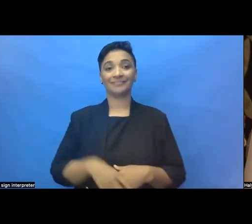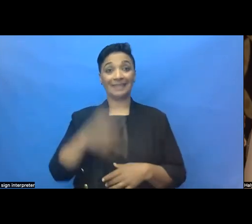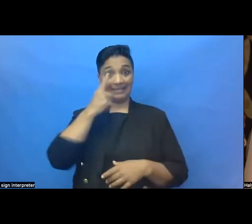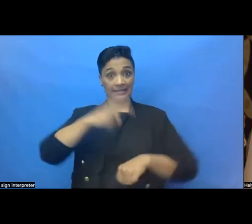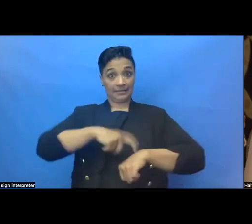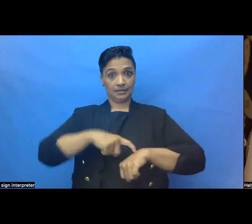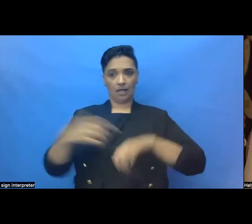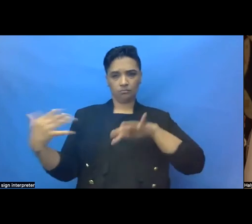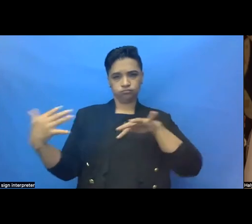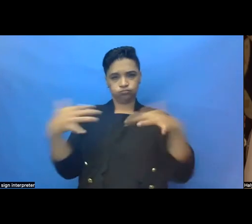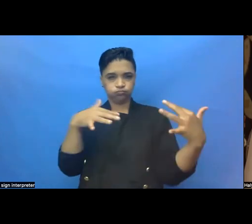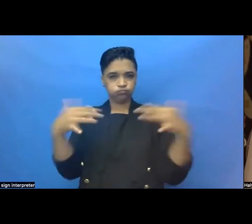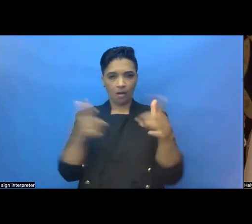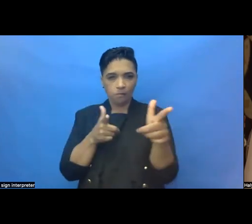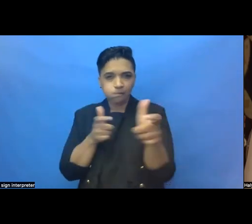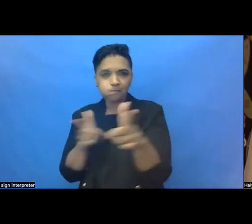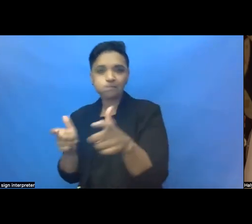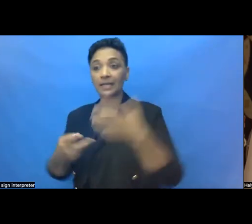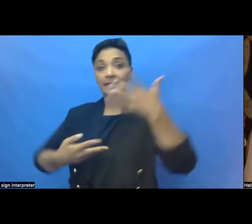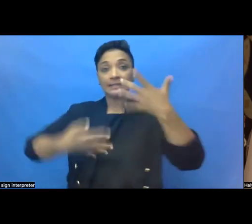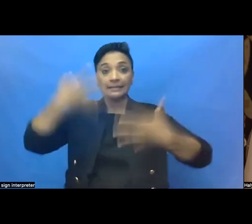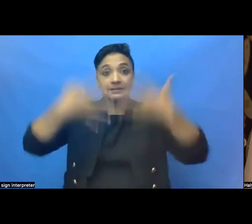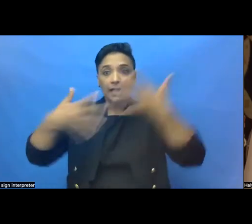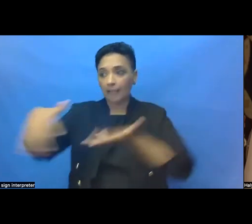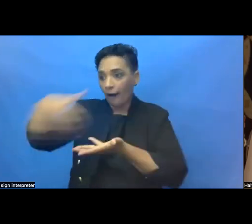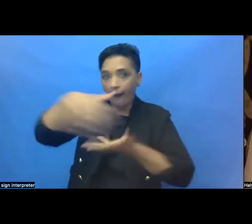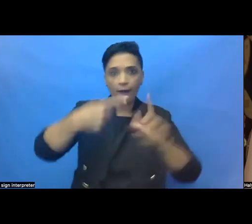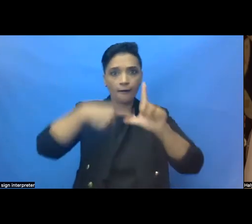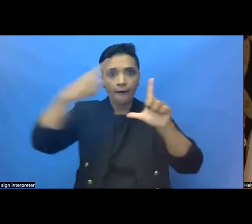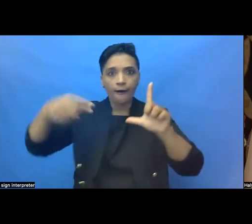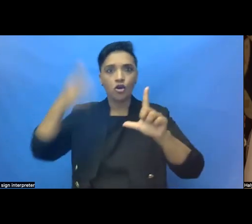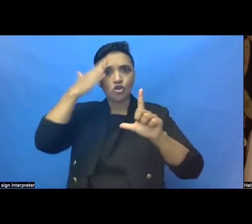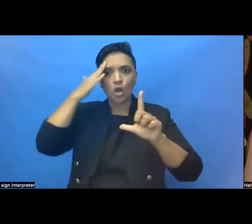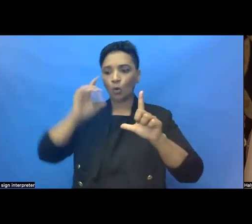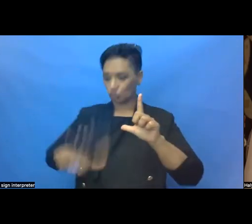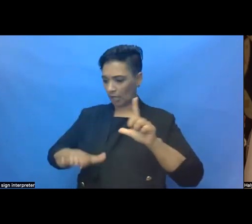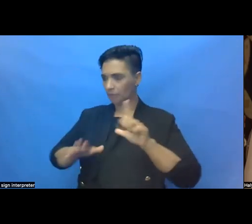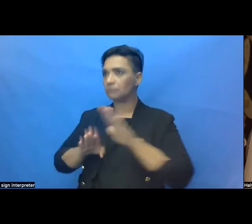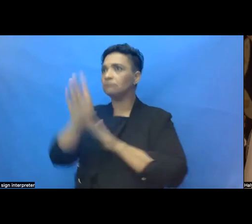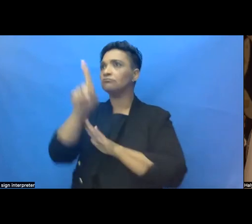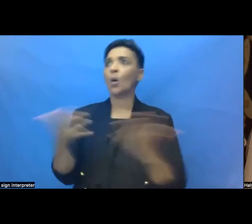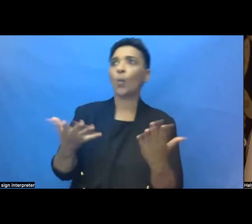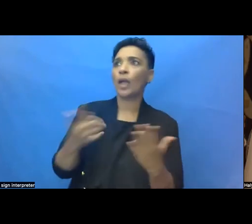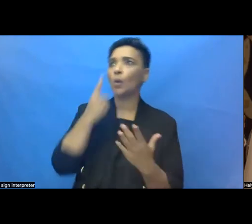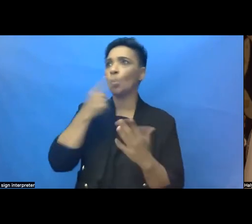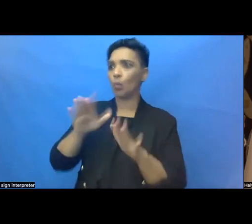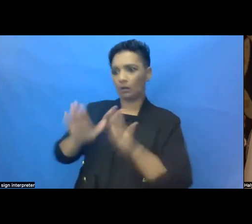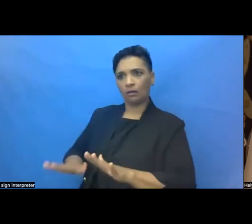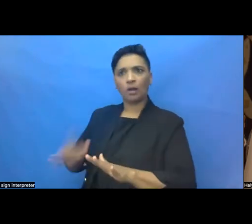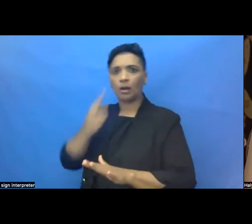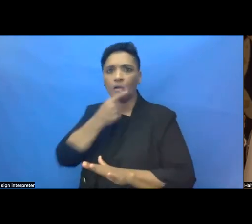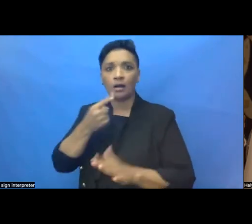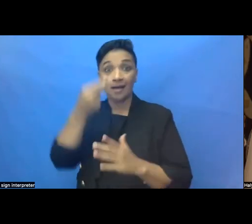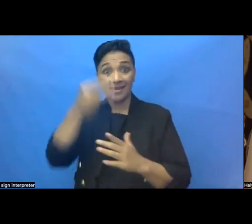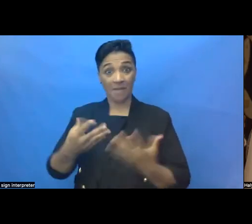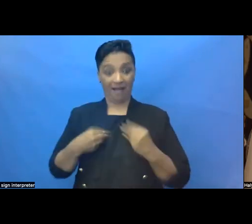was virtually no organized data collection of who went where, when, who stayed, and most important,